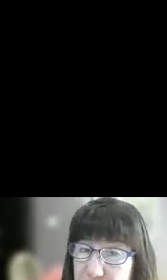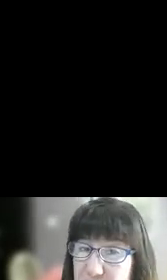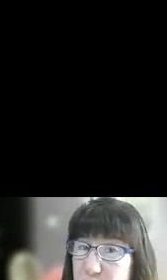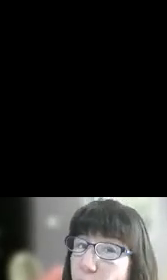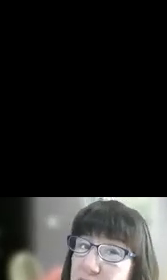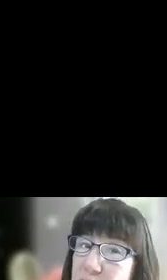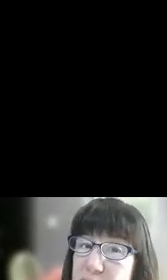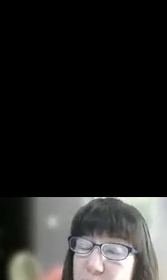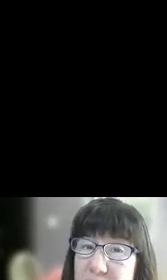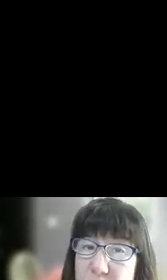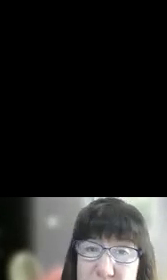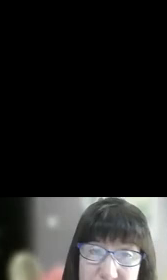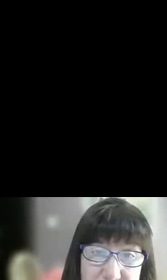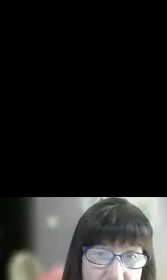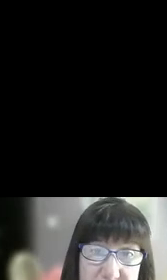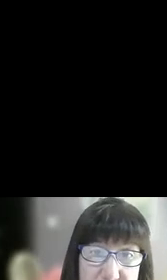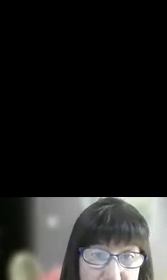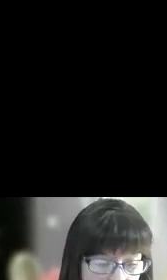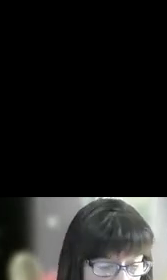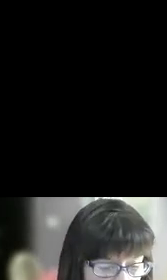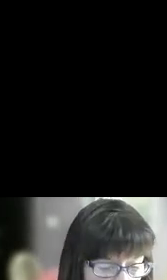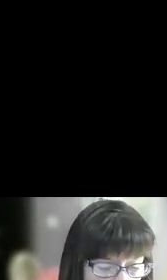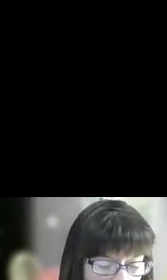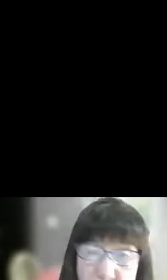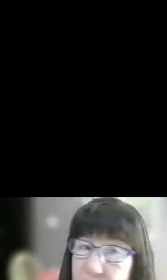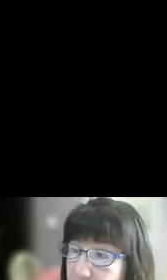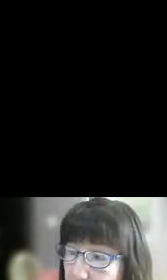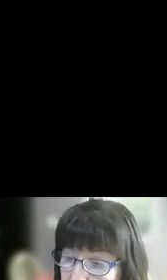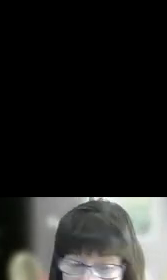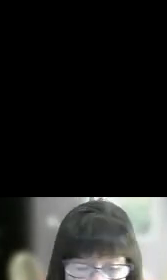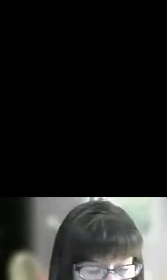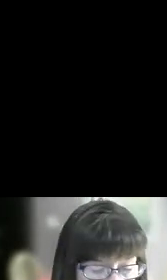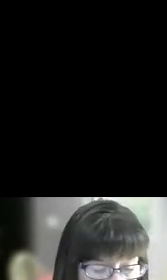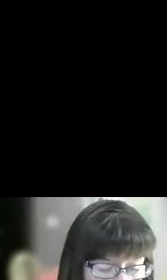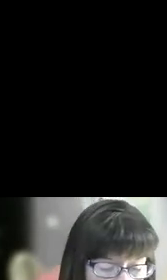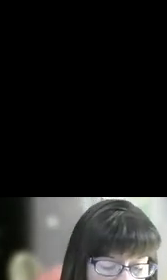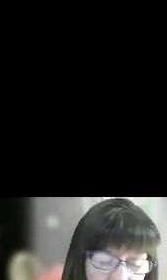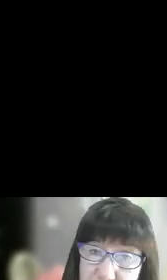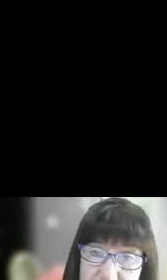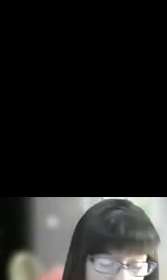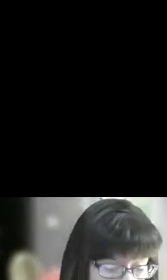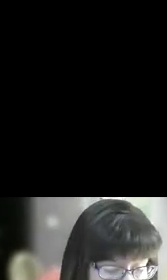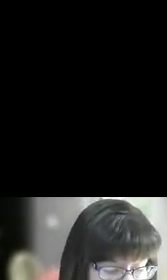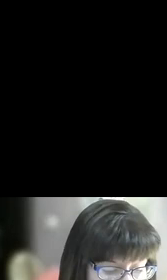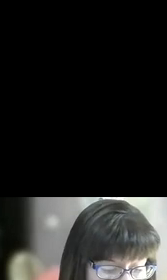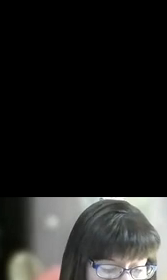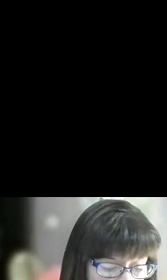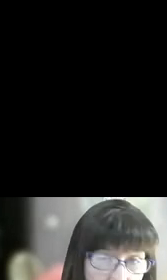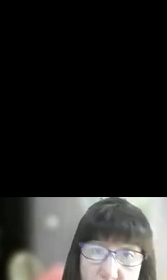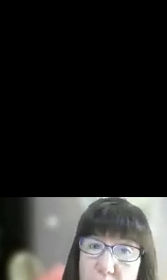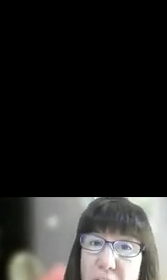your questions about what to expect when you join the Faculty of Arts. I want to thank our presenters as well for sharing their insights with